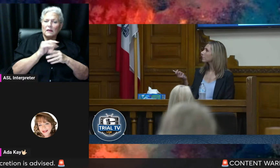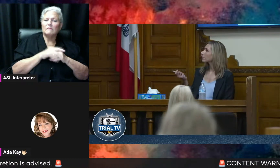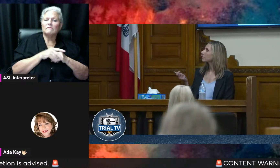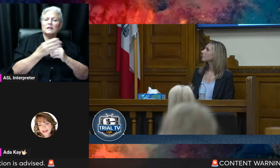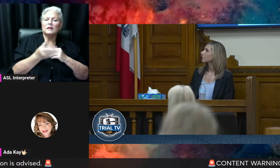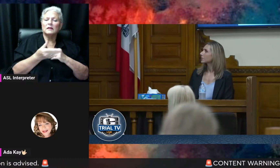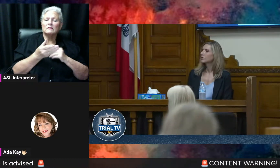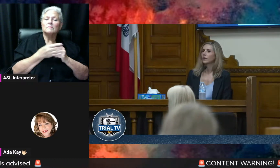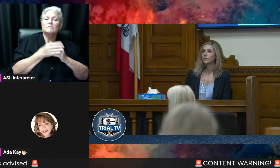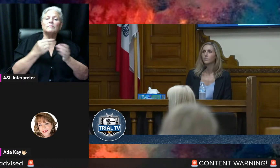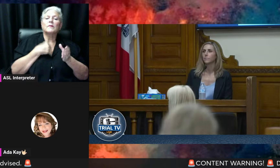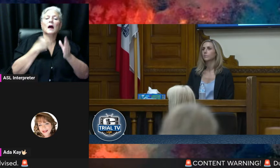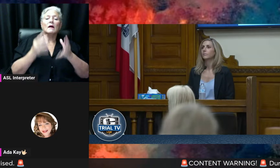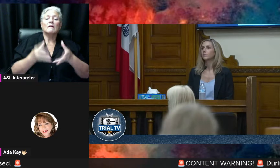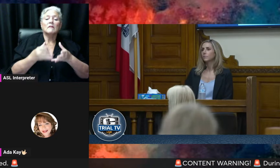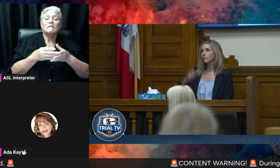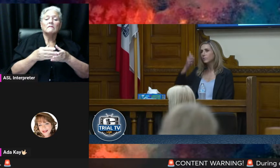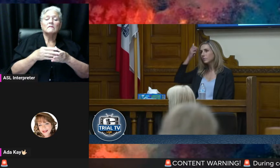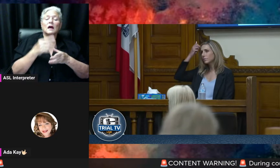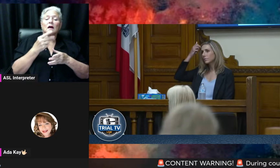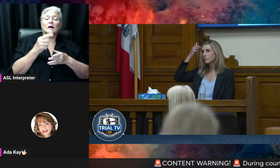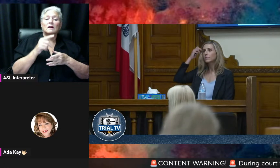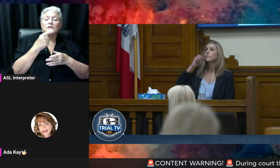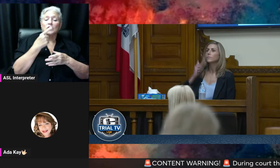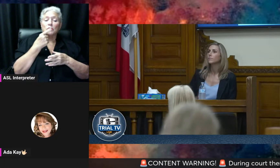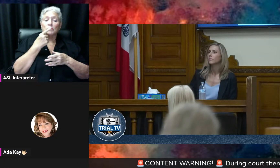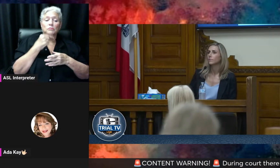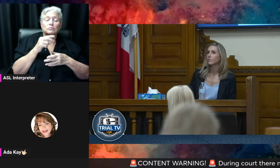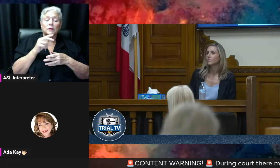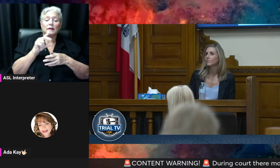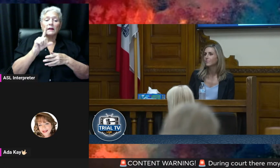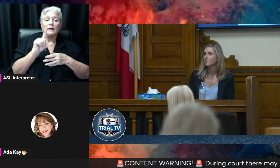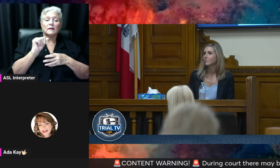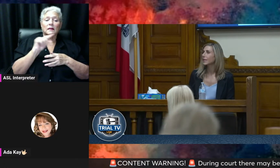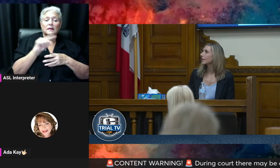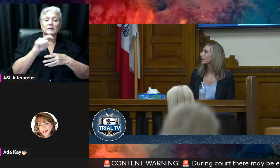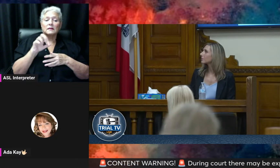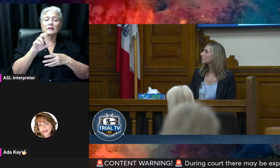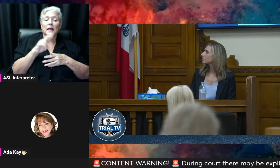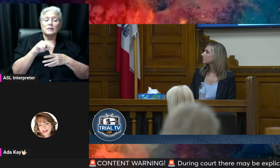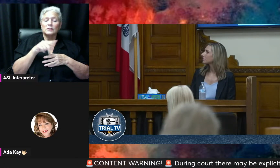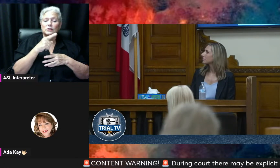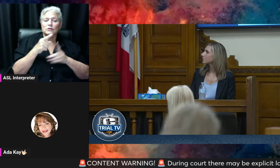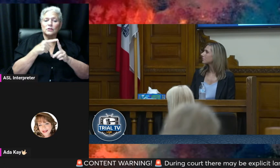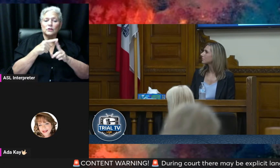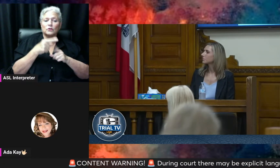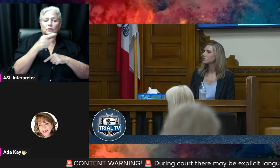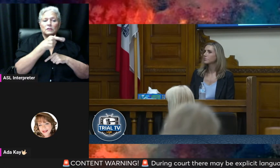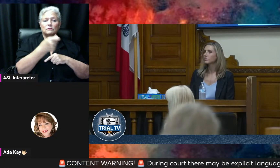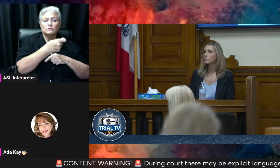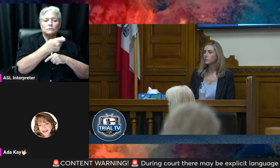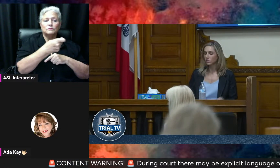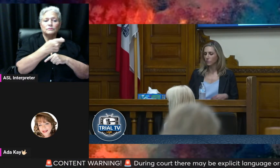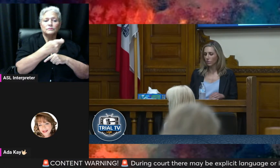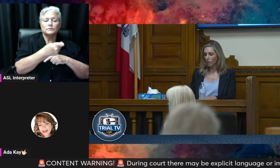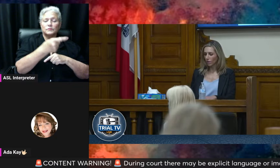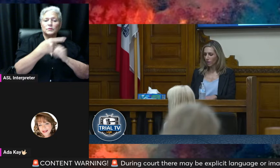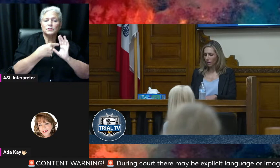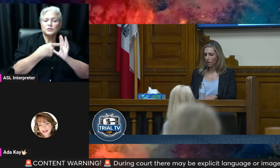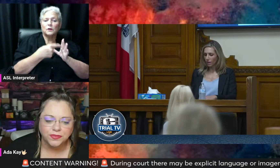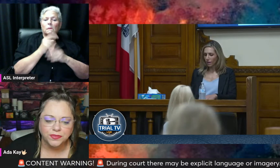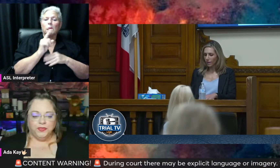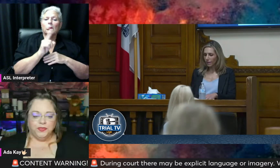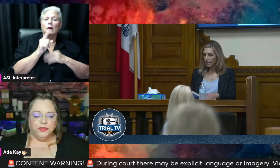out up here on the screen. As part of your explanation, feel free to do so. Thank you. Okay, so where should we move